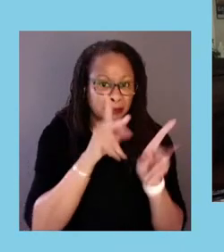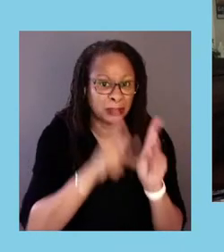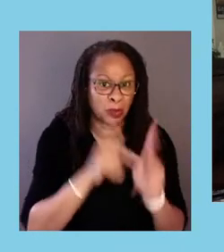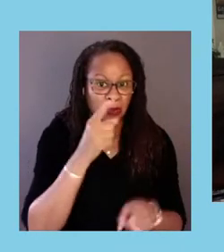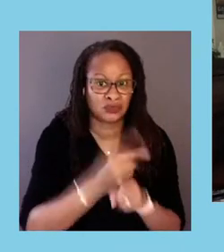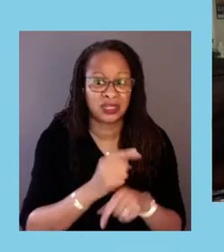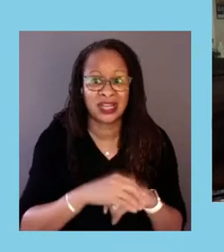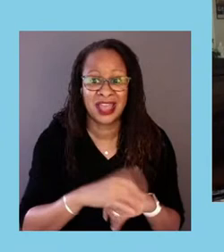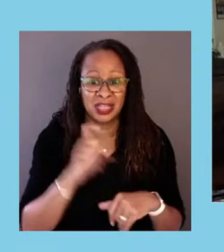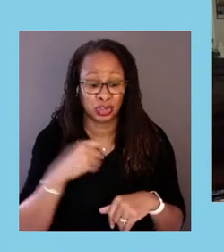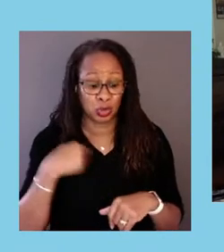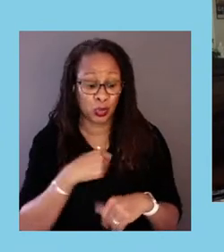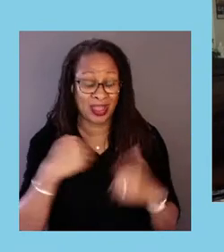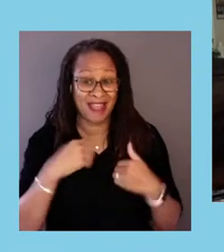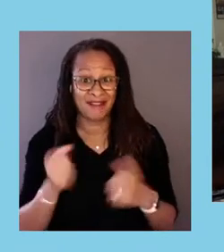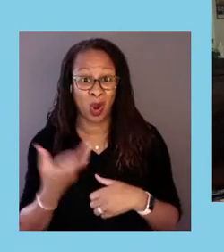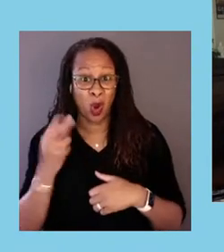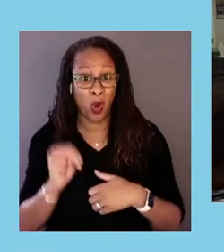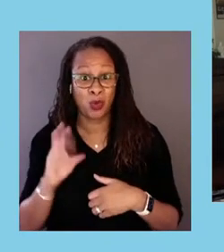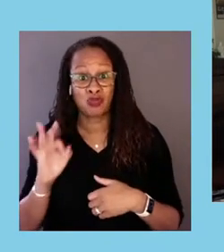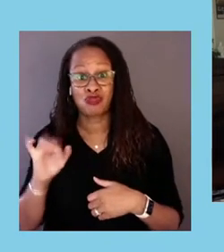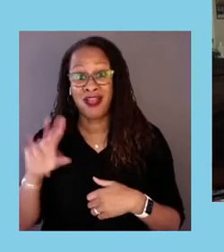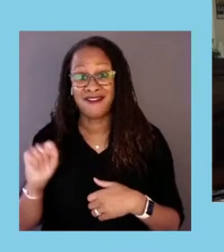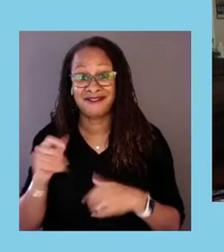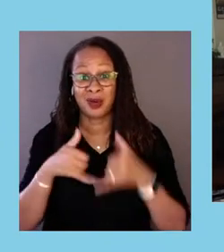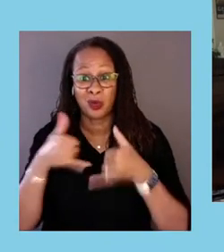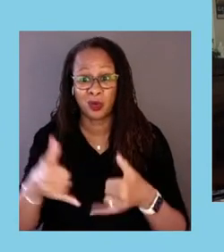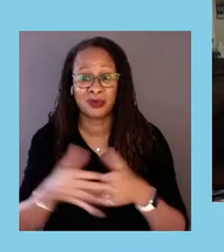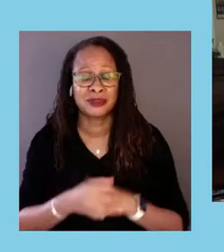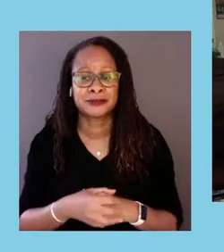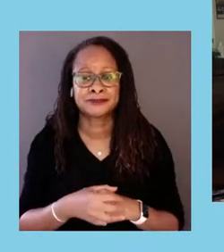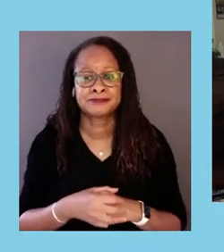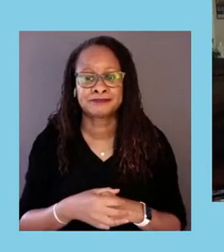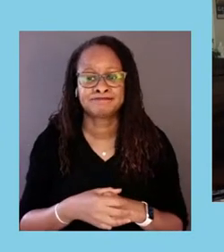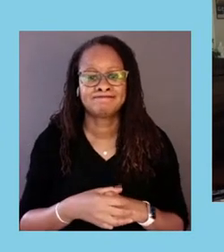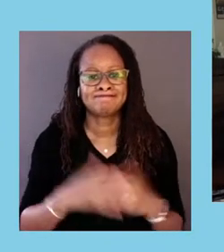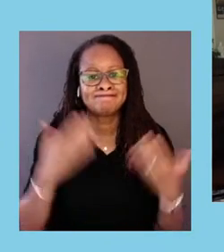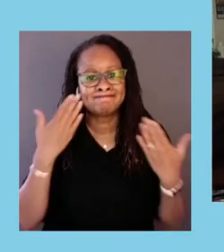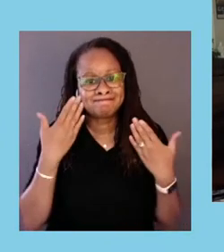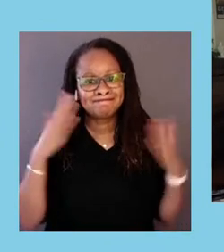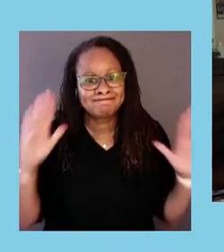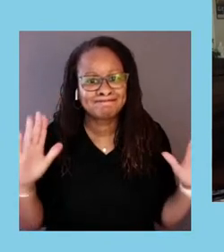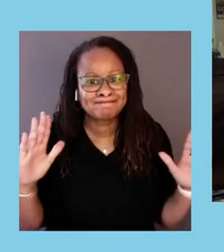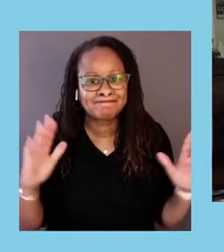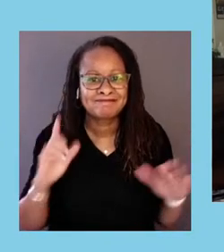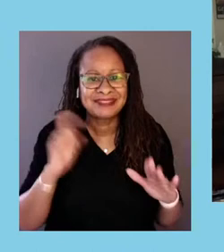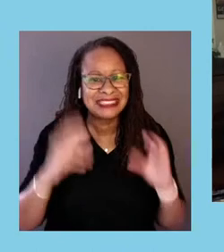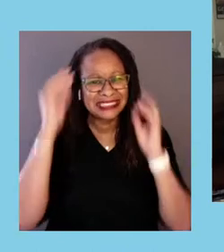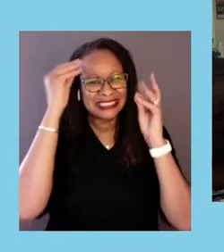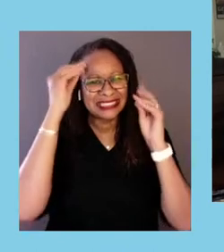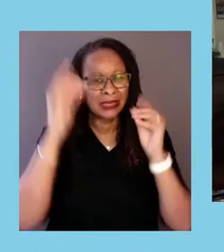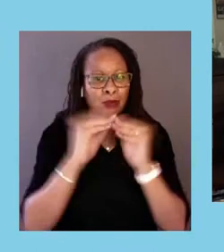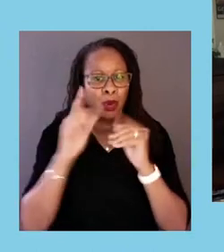we have our own craft awards? Then I don't know about, you know, I have to think more about that, because then